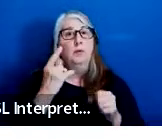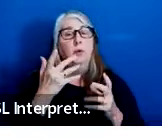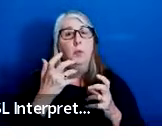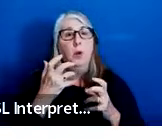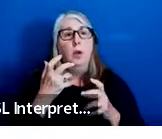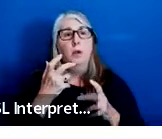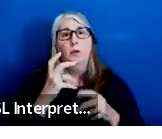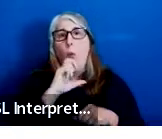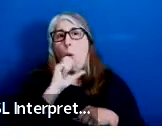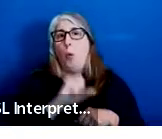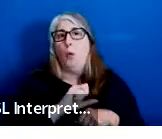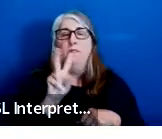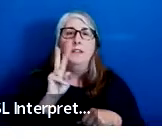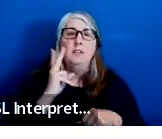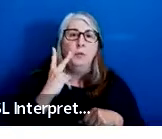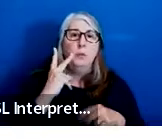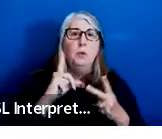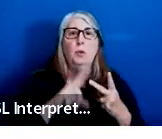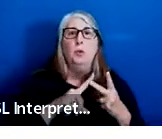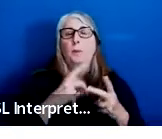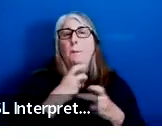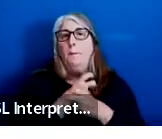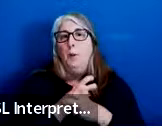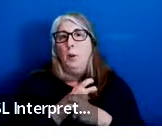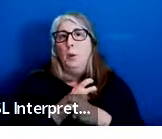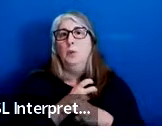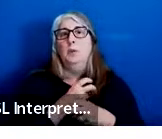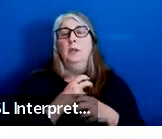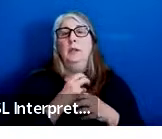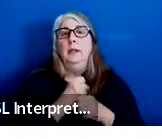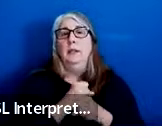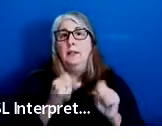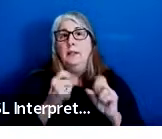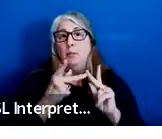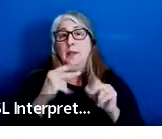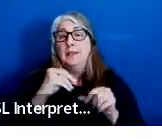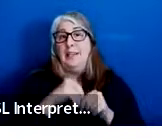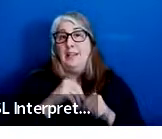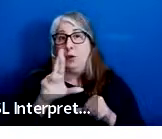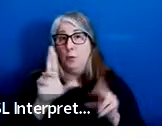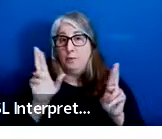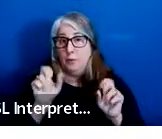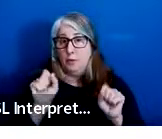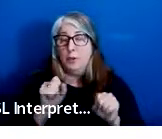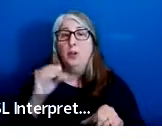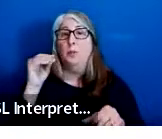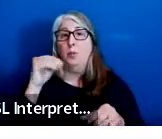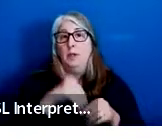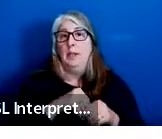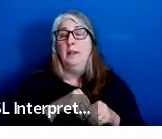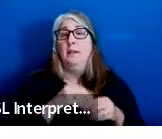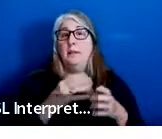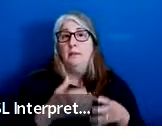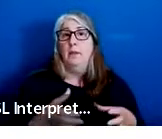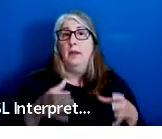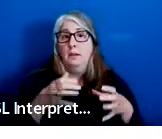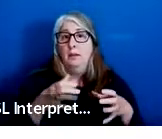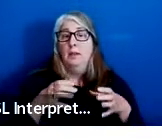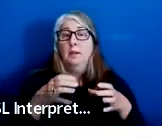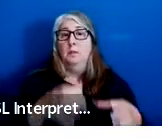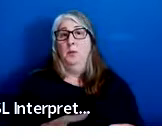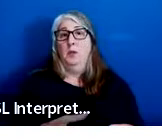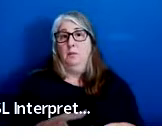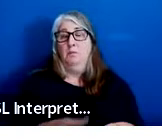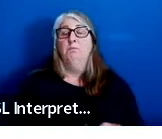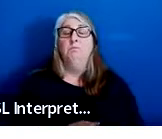old veggies or your meat and bones in a secure location inside your refrigerator, you can place that mini bin inside of the fridge. And